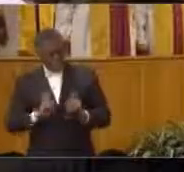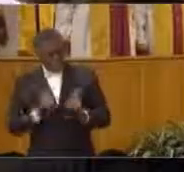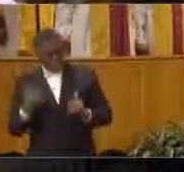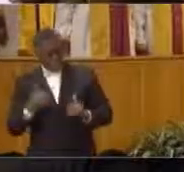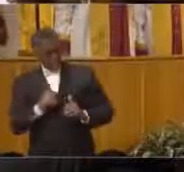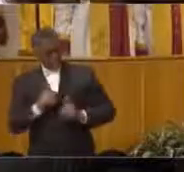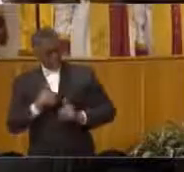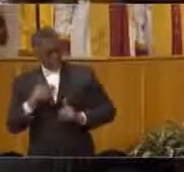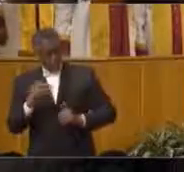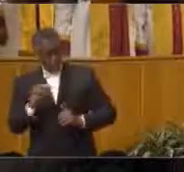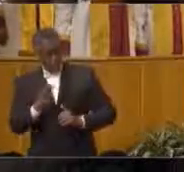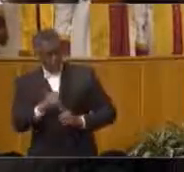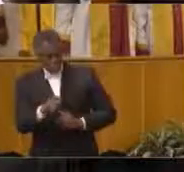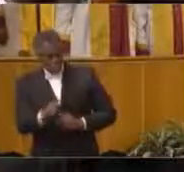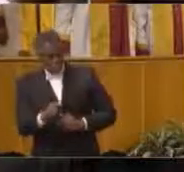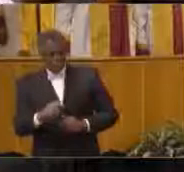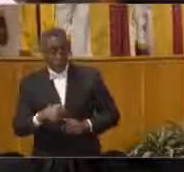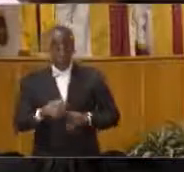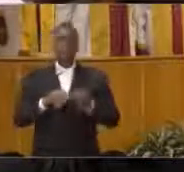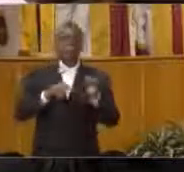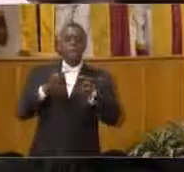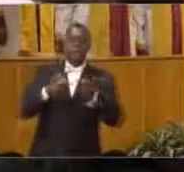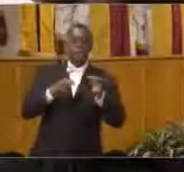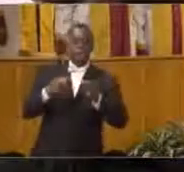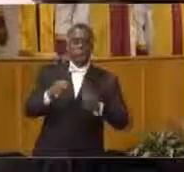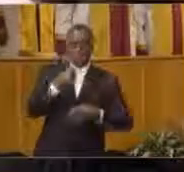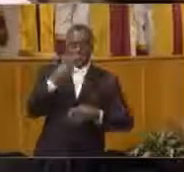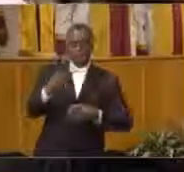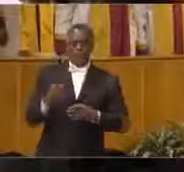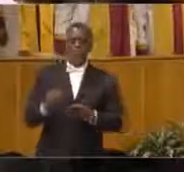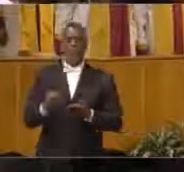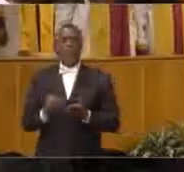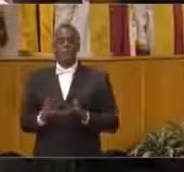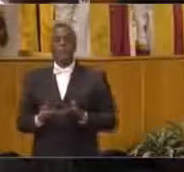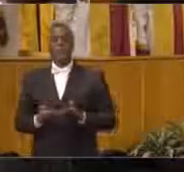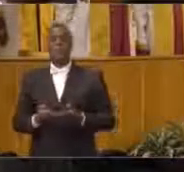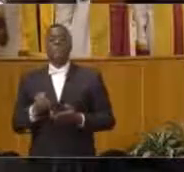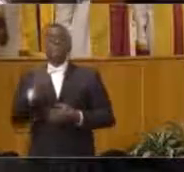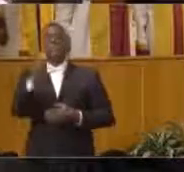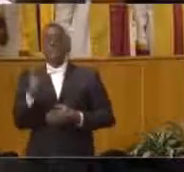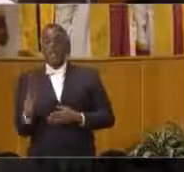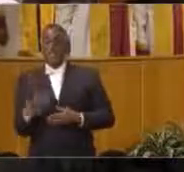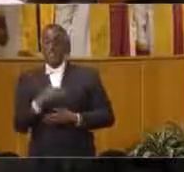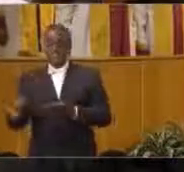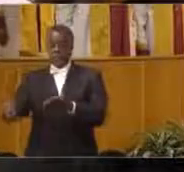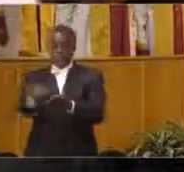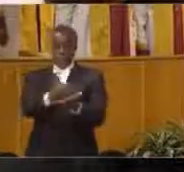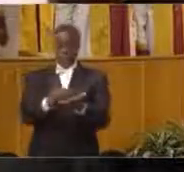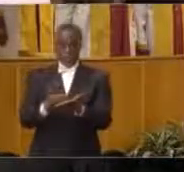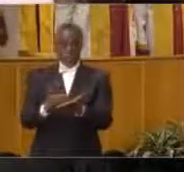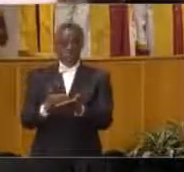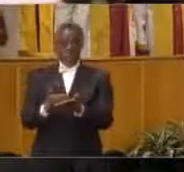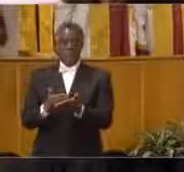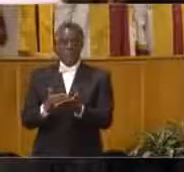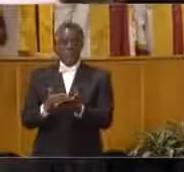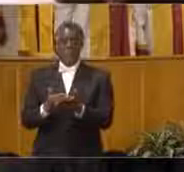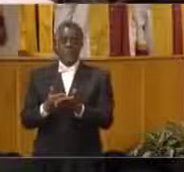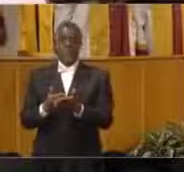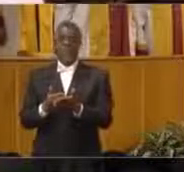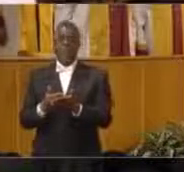have we robbed you? I'll tell you how. In tithes and offerings.